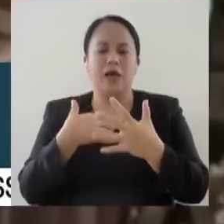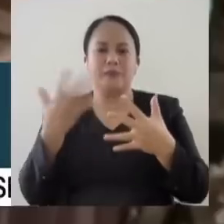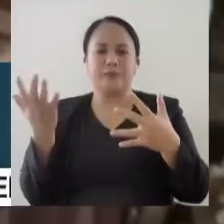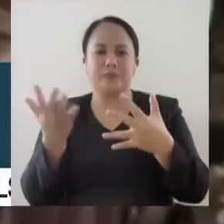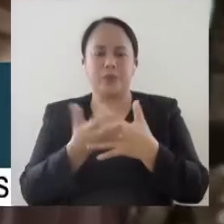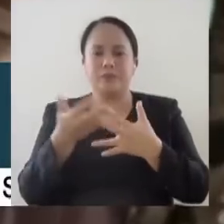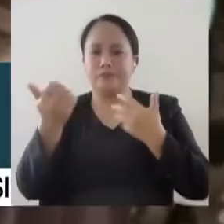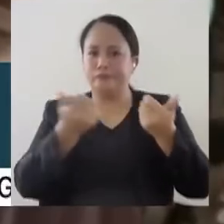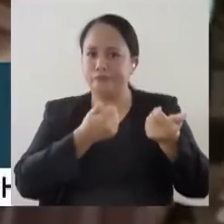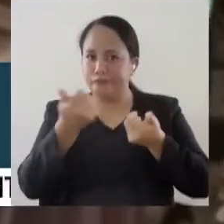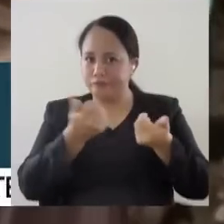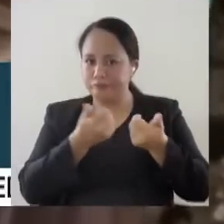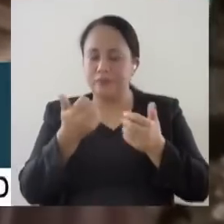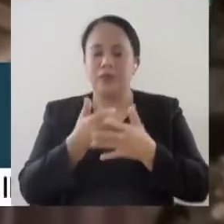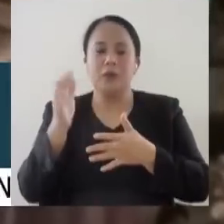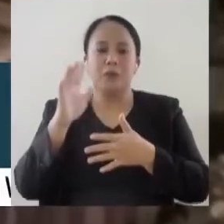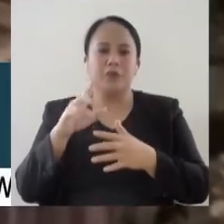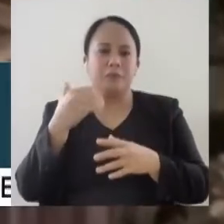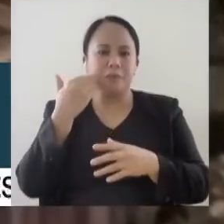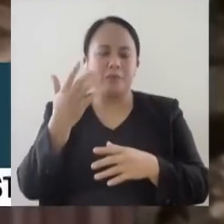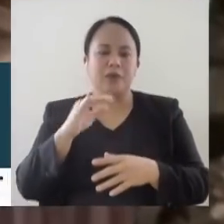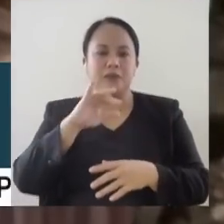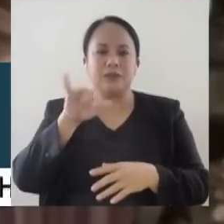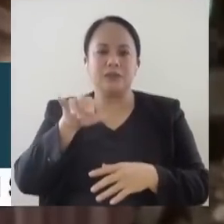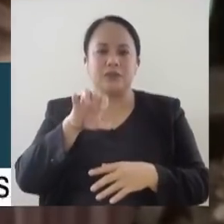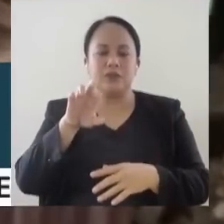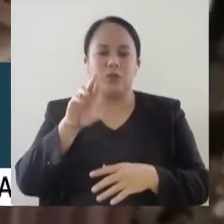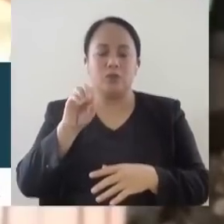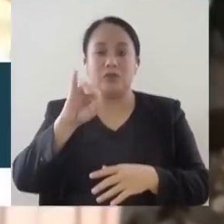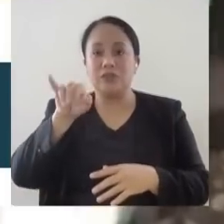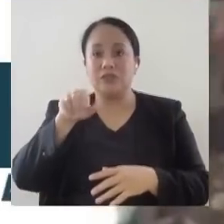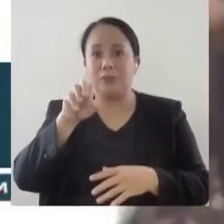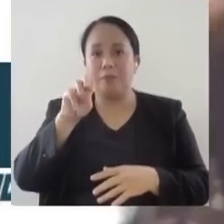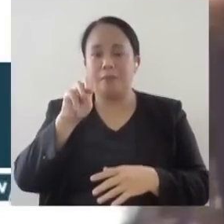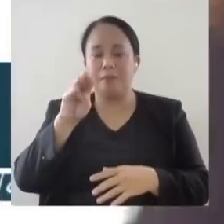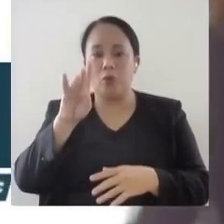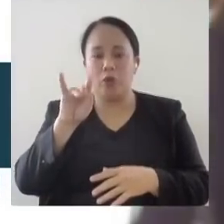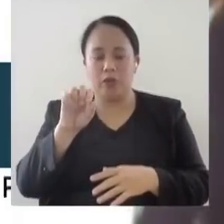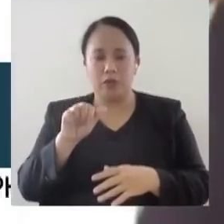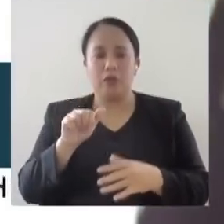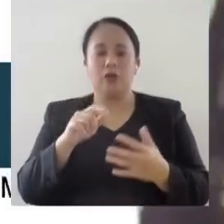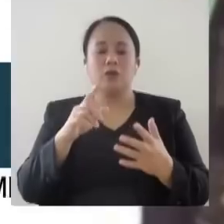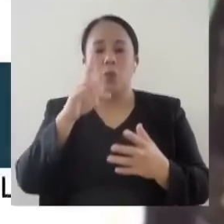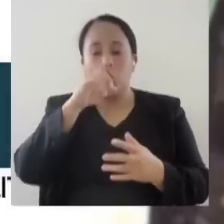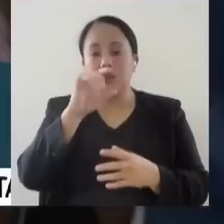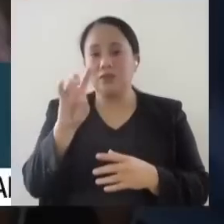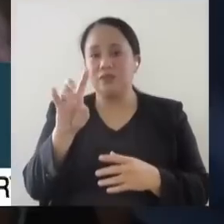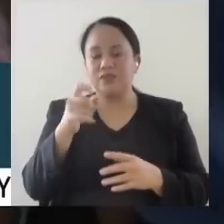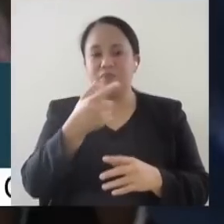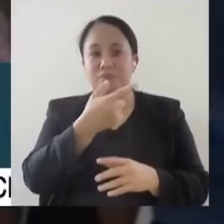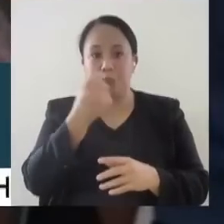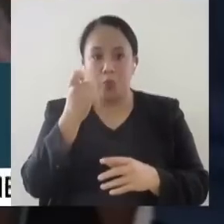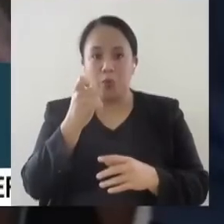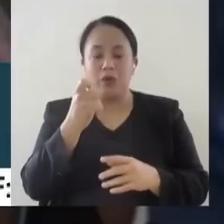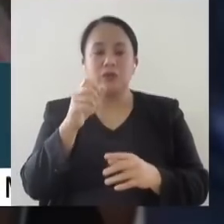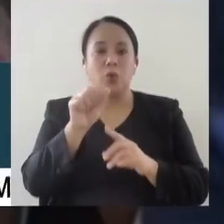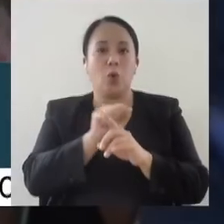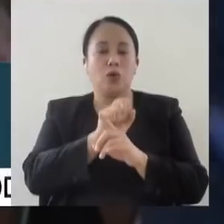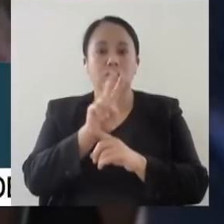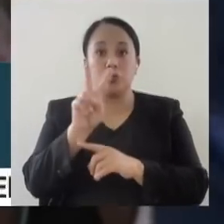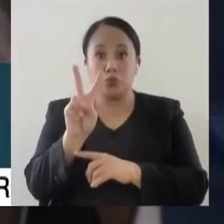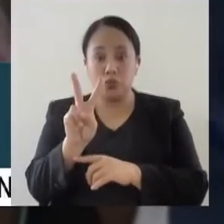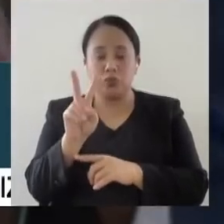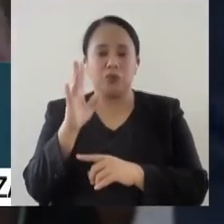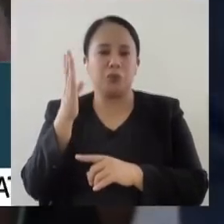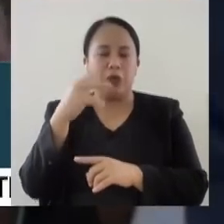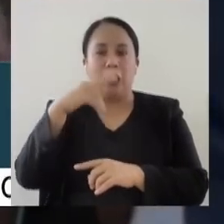administrative charges over the death of Gerald Jemboy Baltasar. The 17-year-old was shot dead by police August 2nd after they mistook